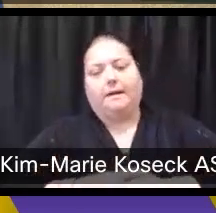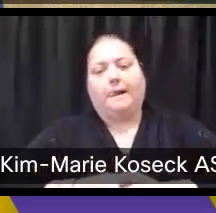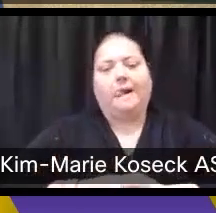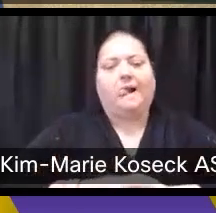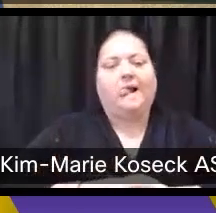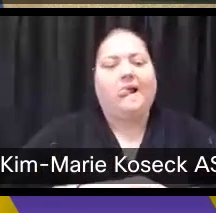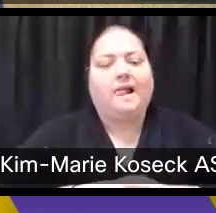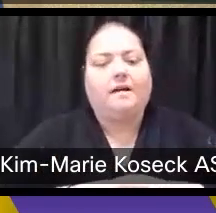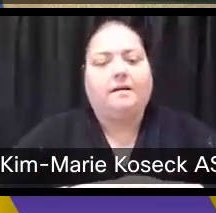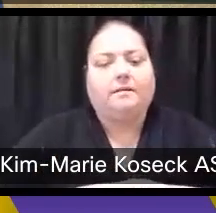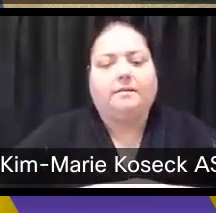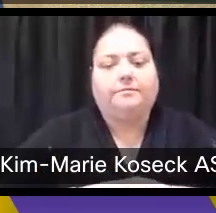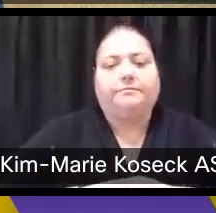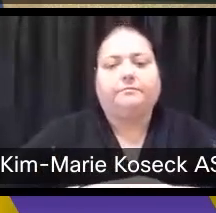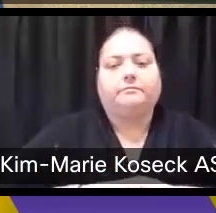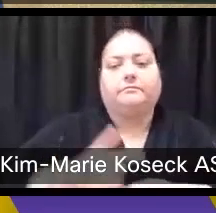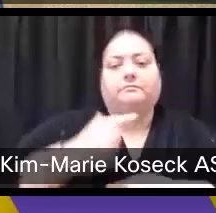Next slide.